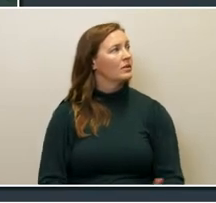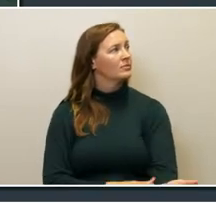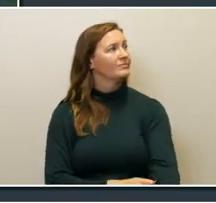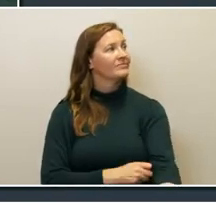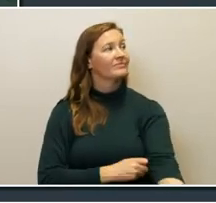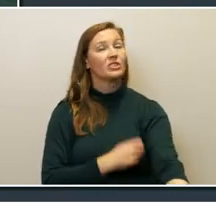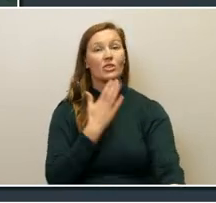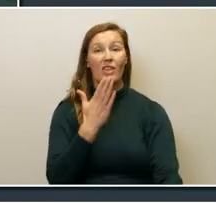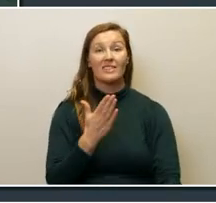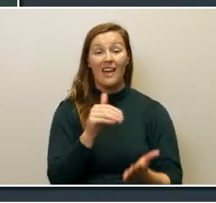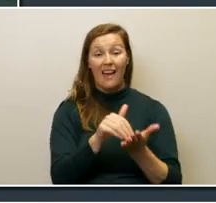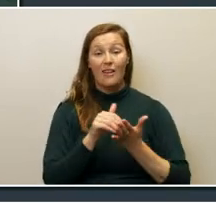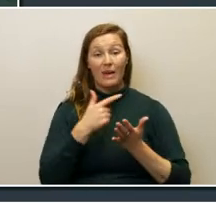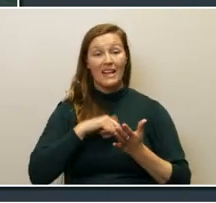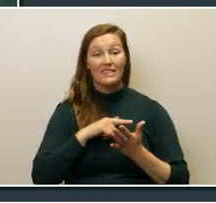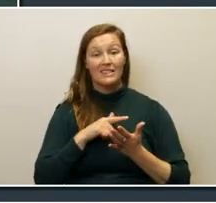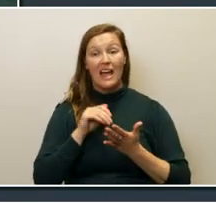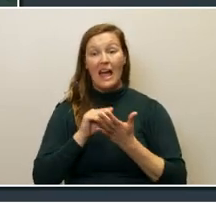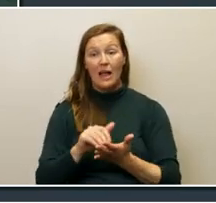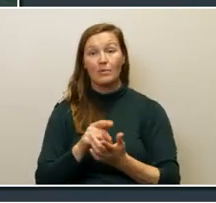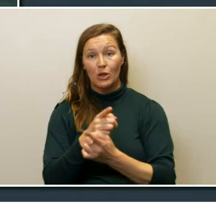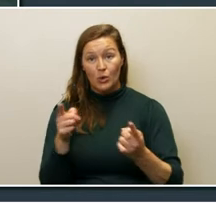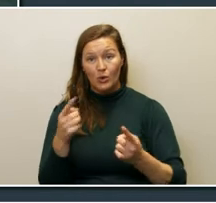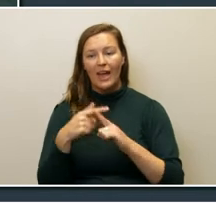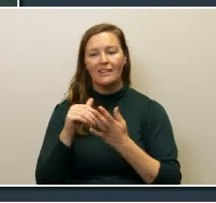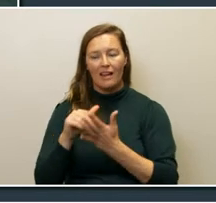So thanks. Help us to help you and your youth.